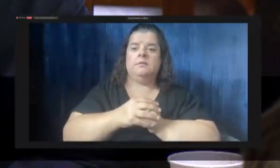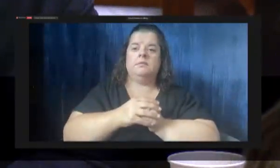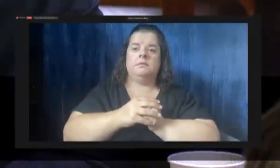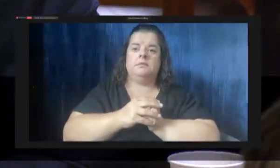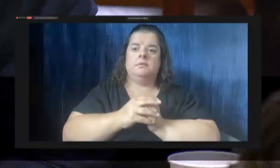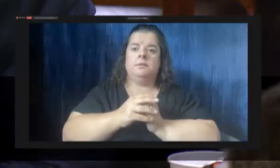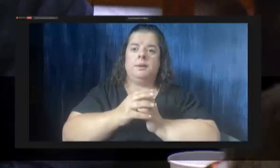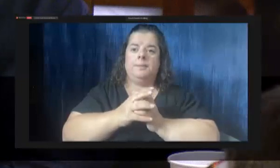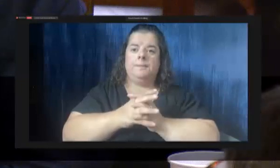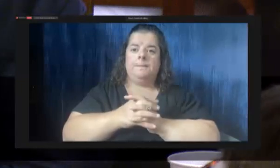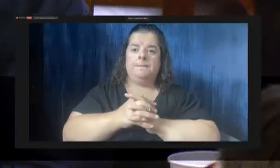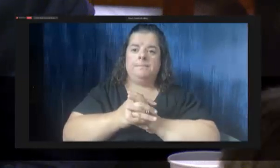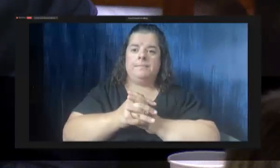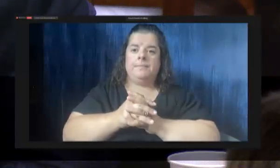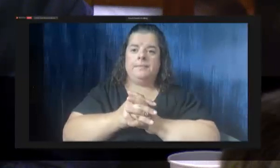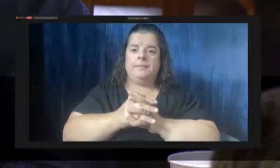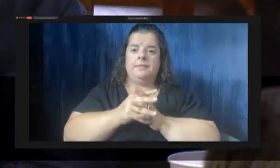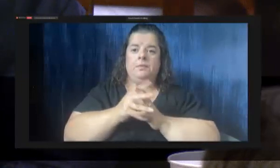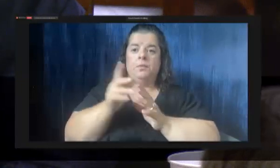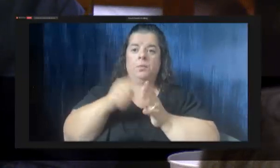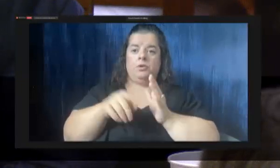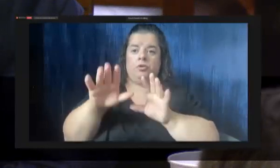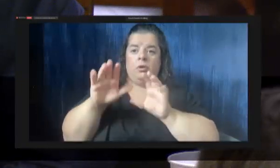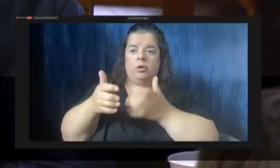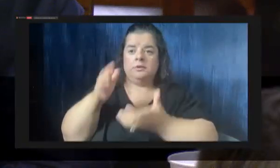what your organization believes should happen.